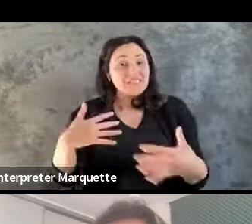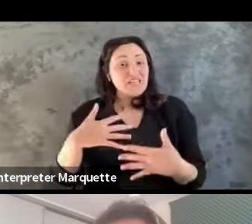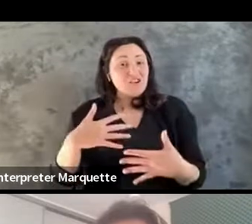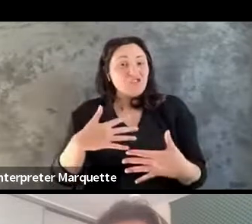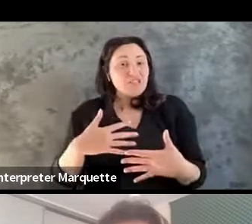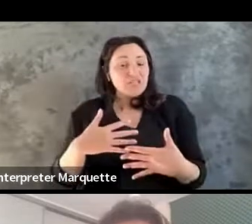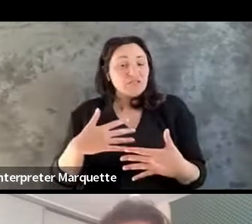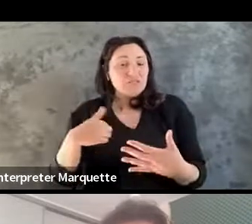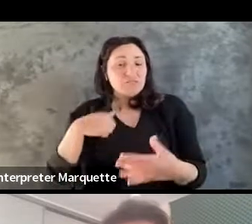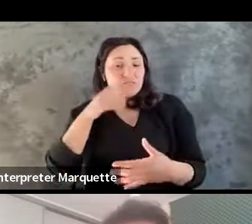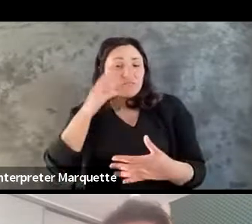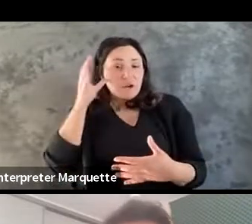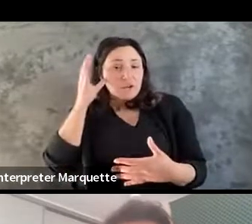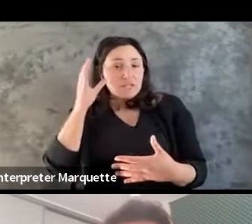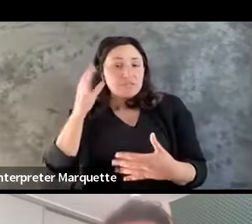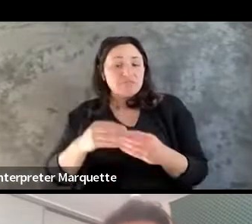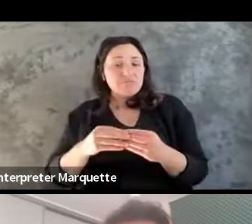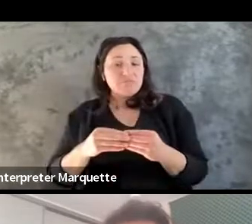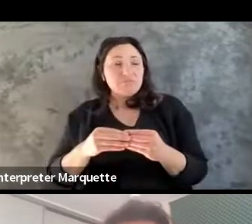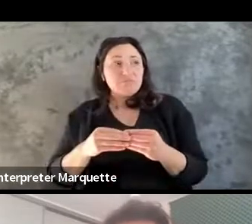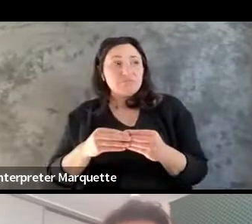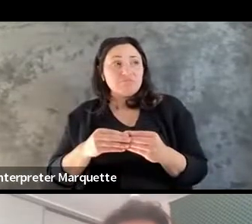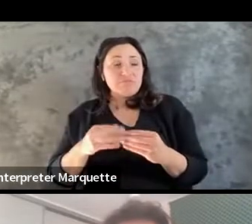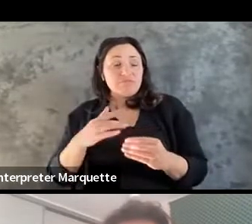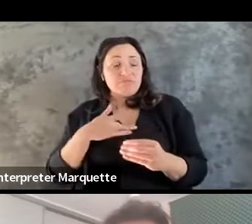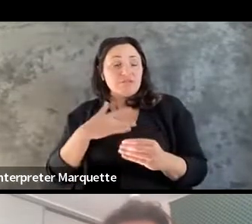as parents, right? Is just that